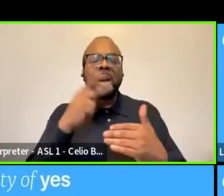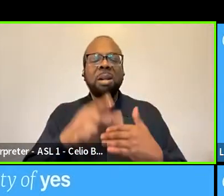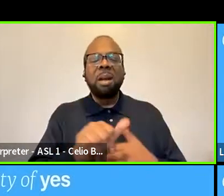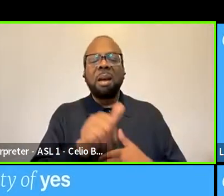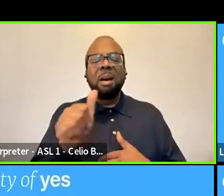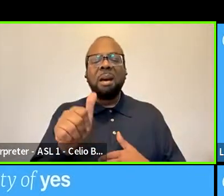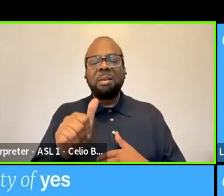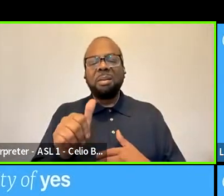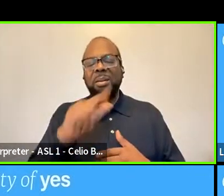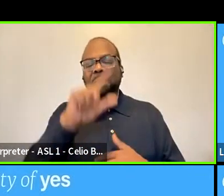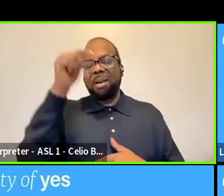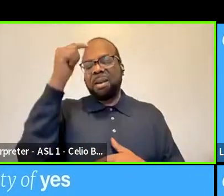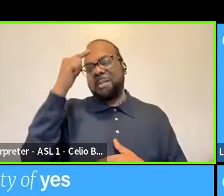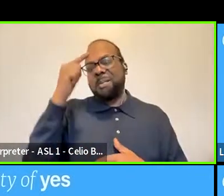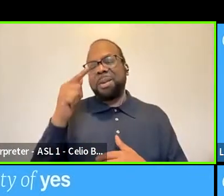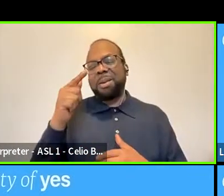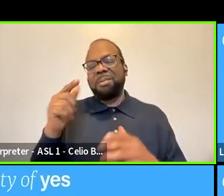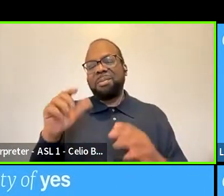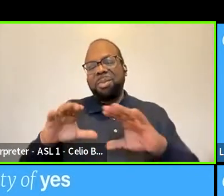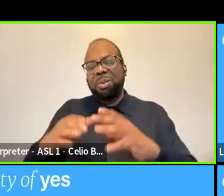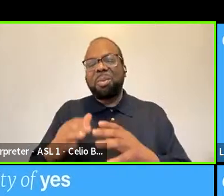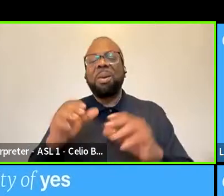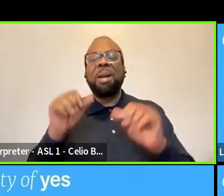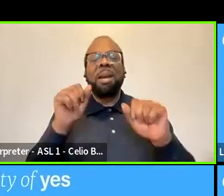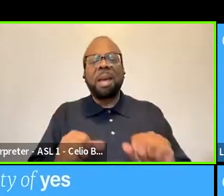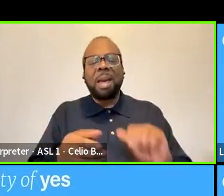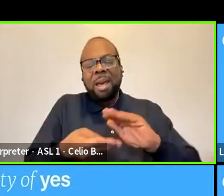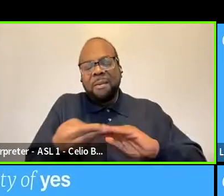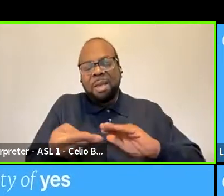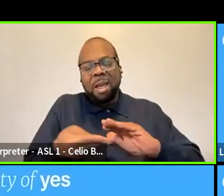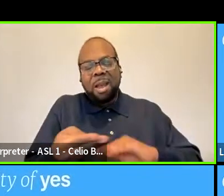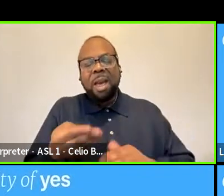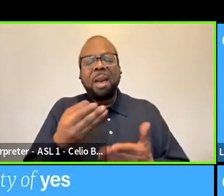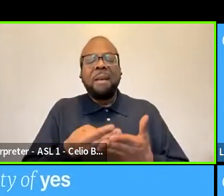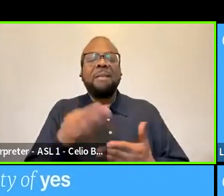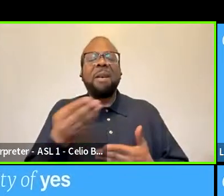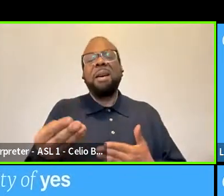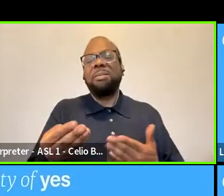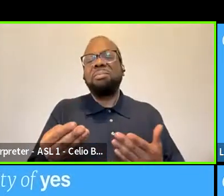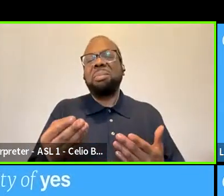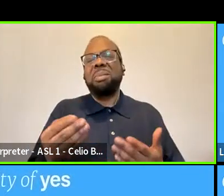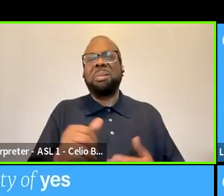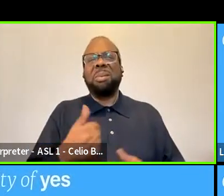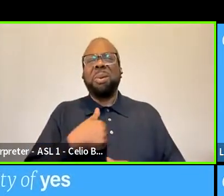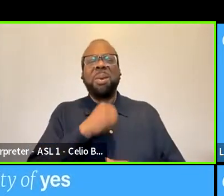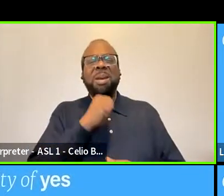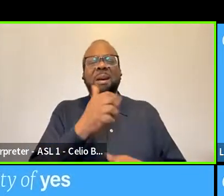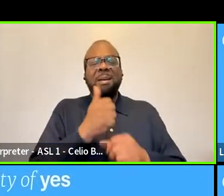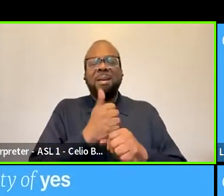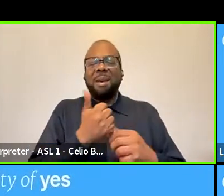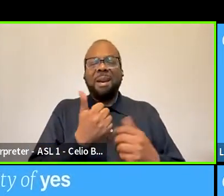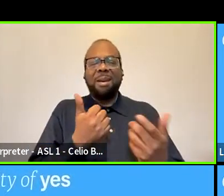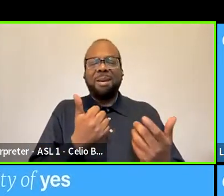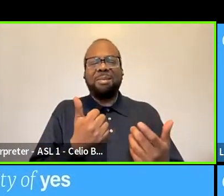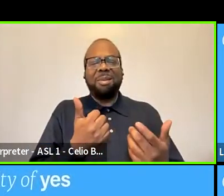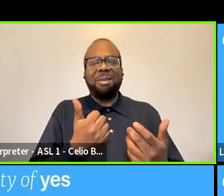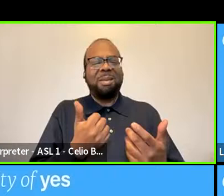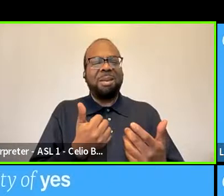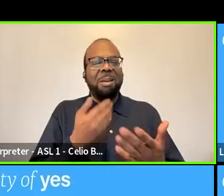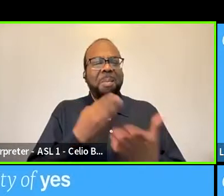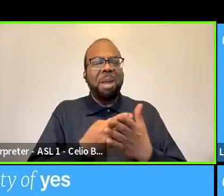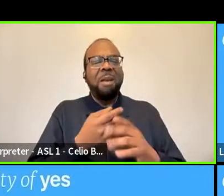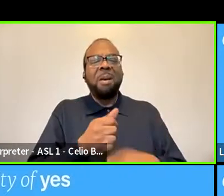are able to subsidize and finance. But we wouldn't be getting anything from the privately